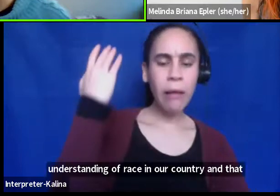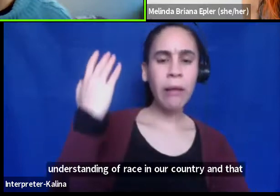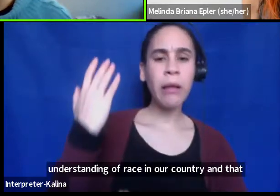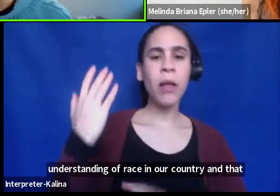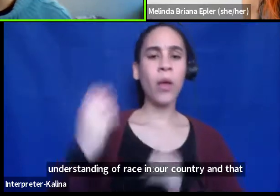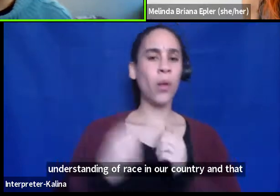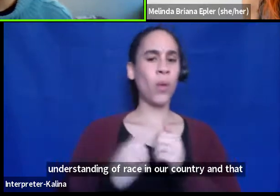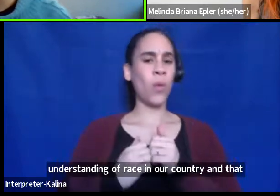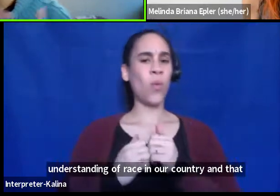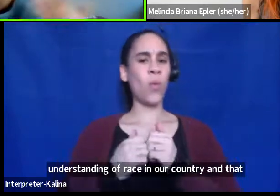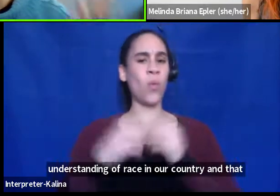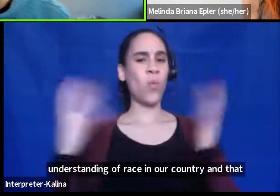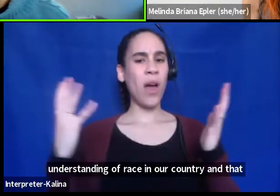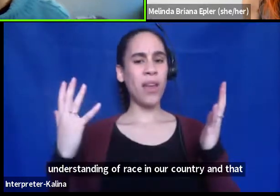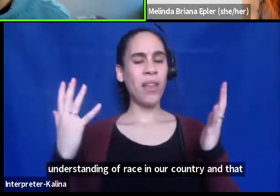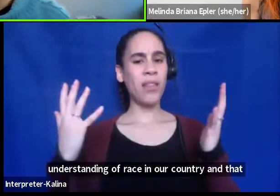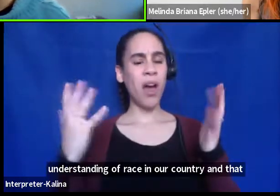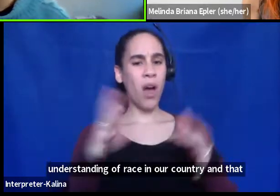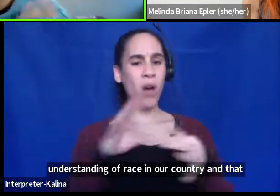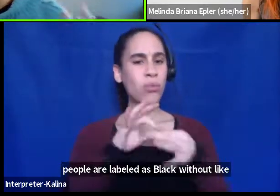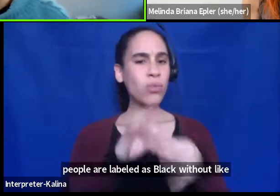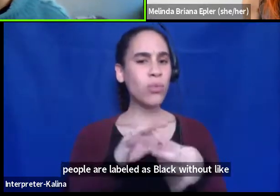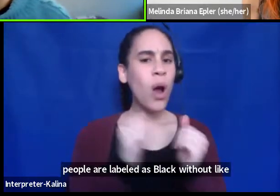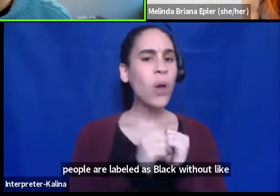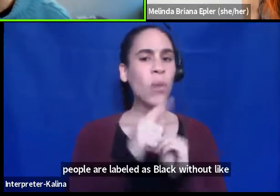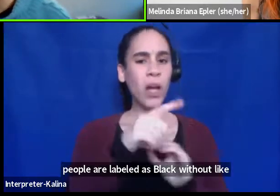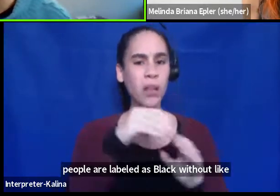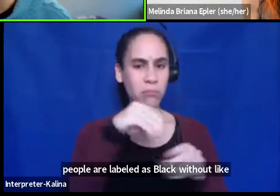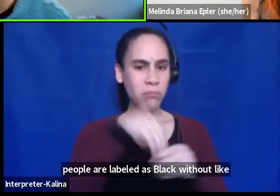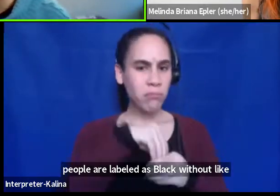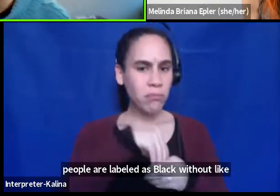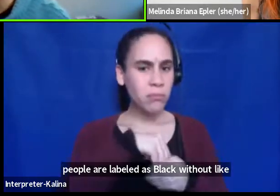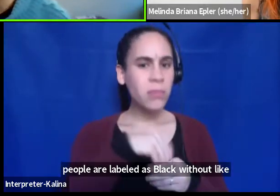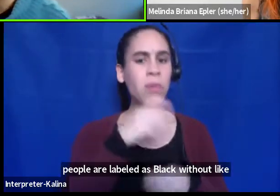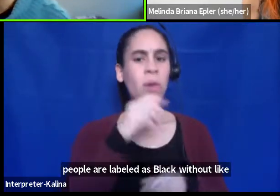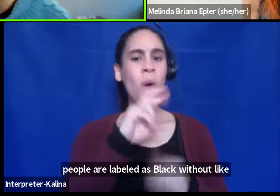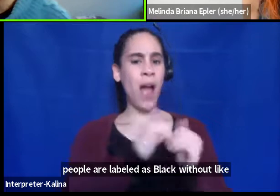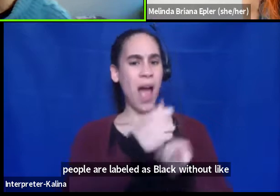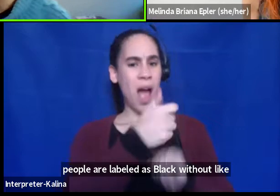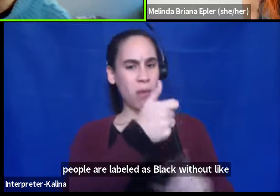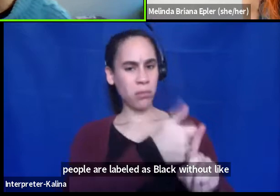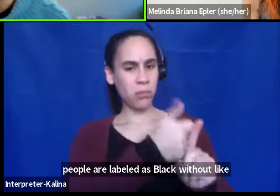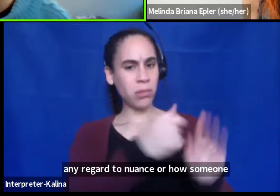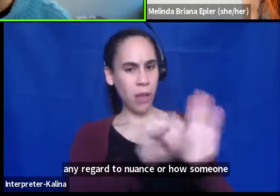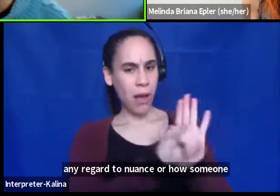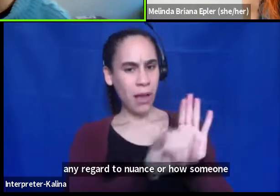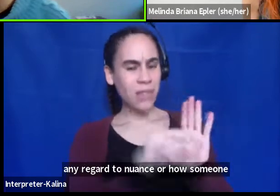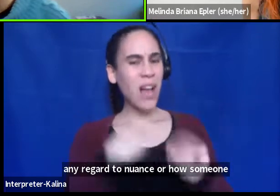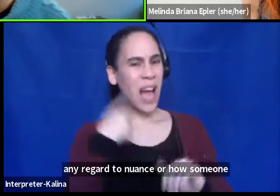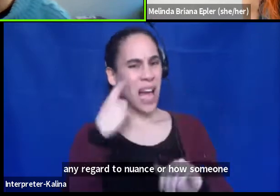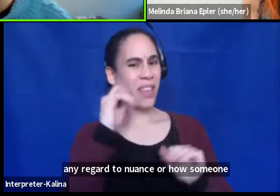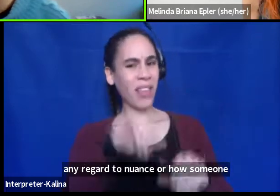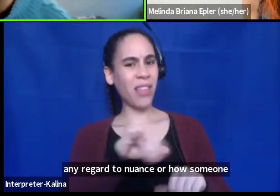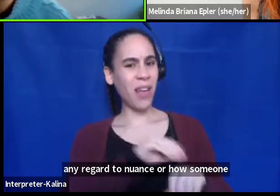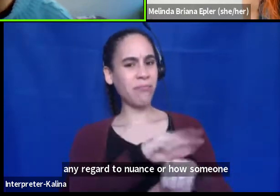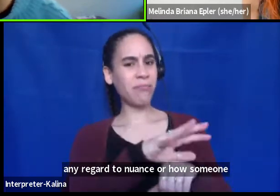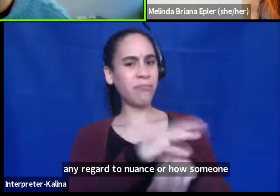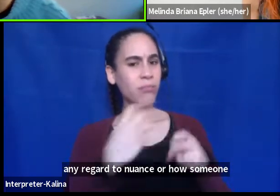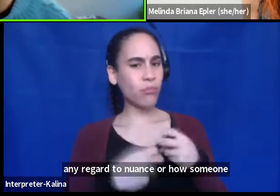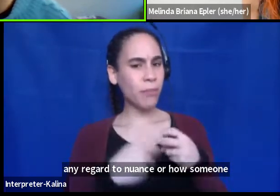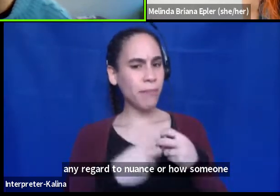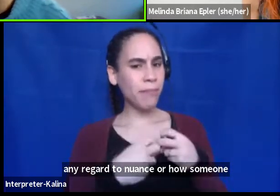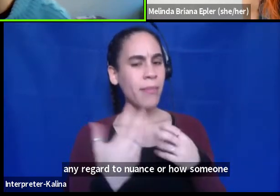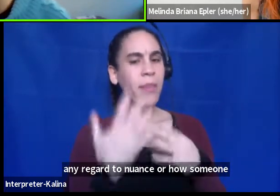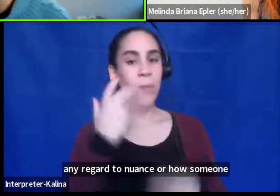without like any regard to nuance or how someone self-identifies or those kinds of things, I think it's to be highly problematic, because there's still